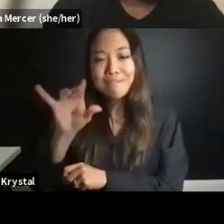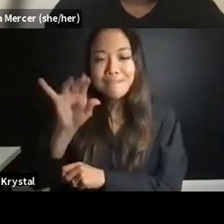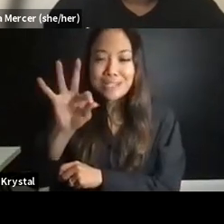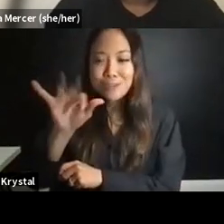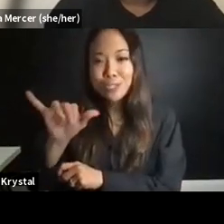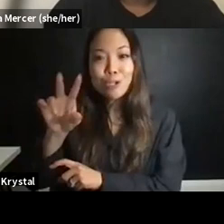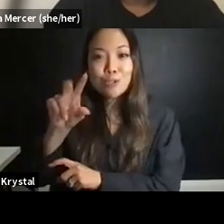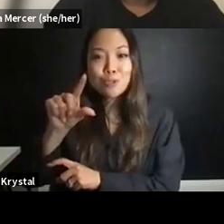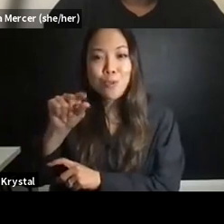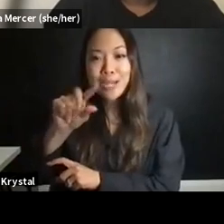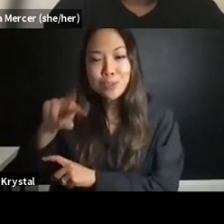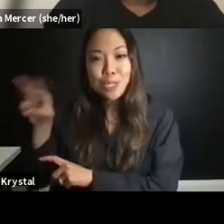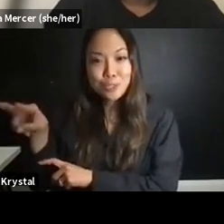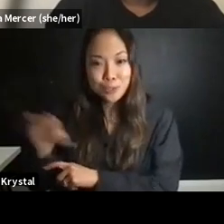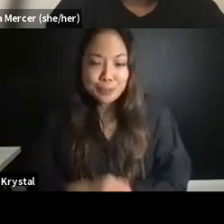thank you